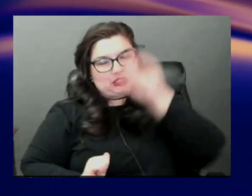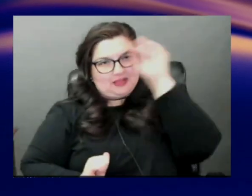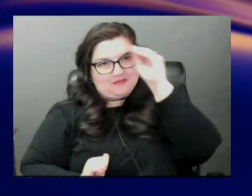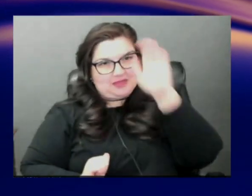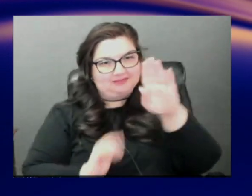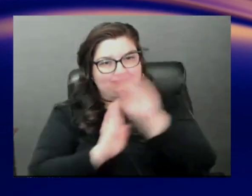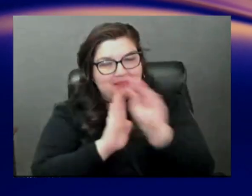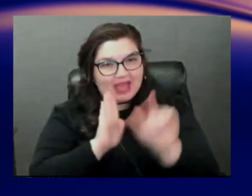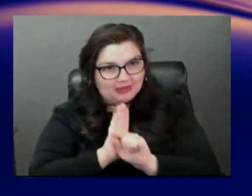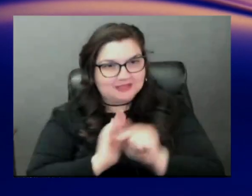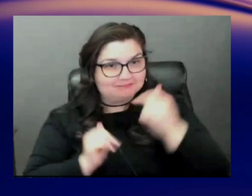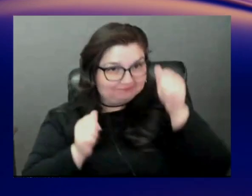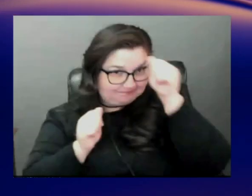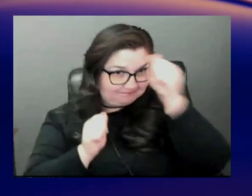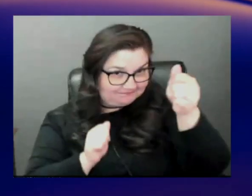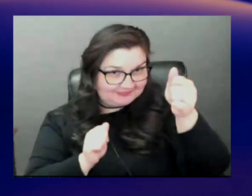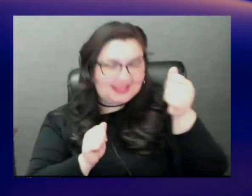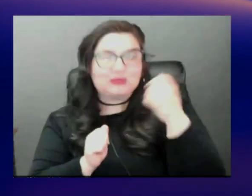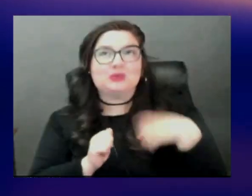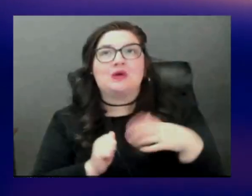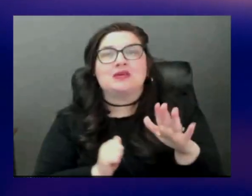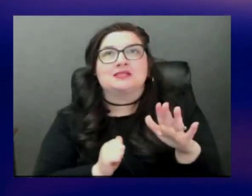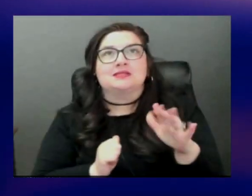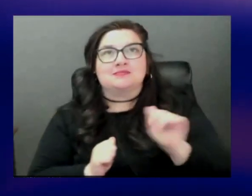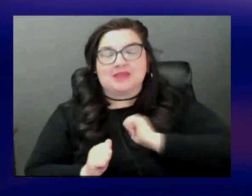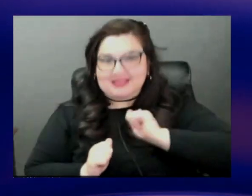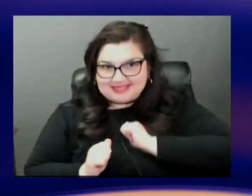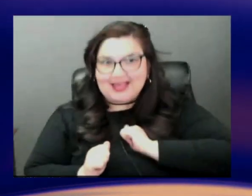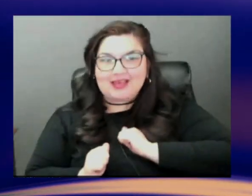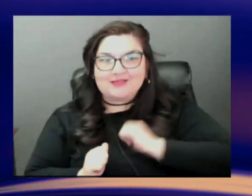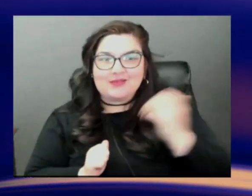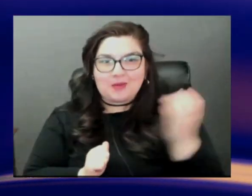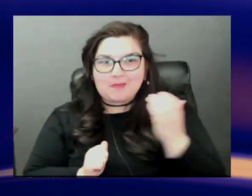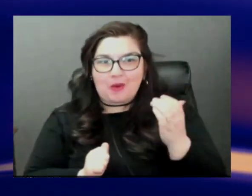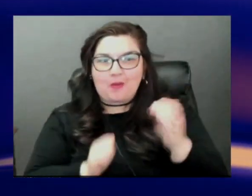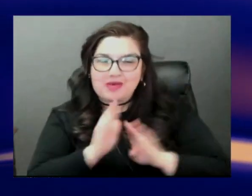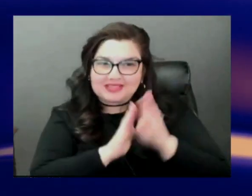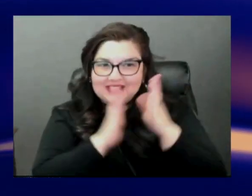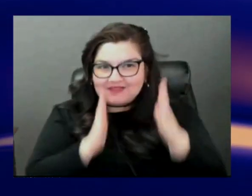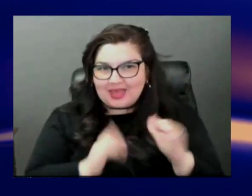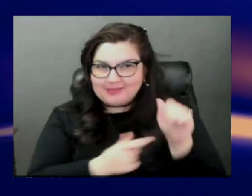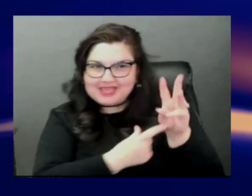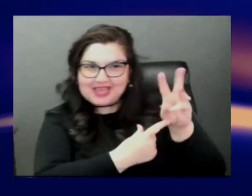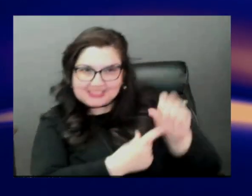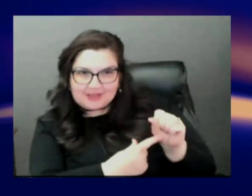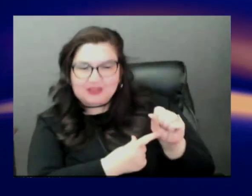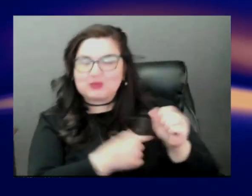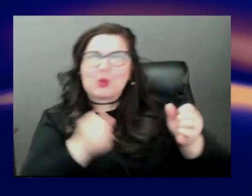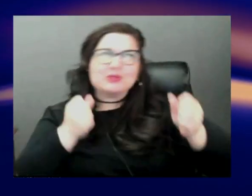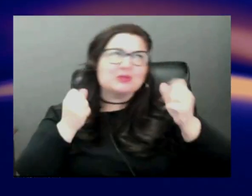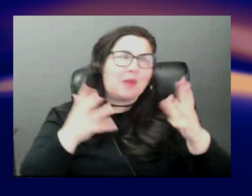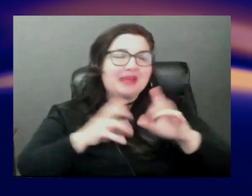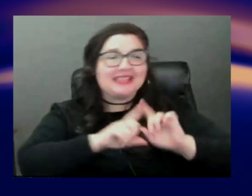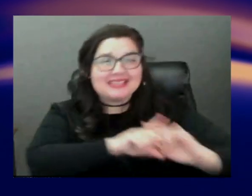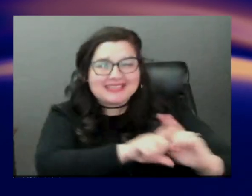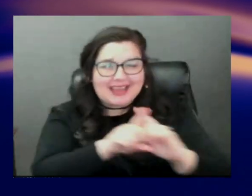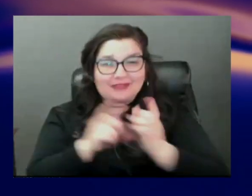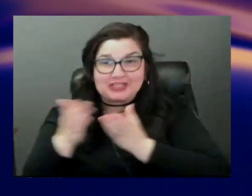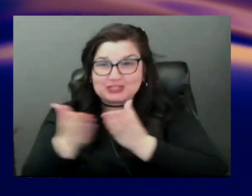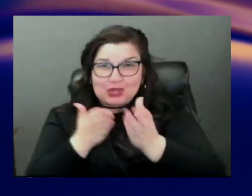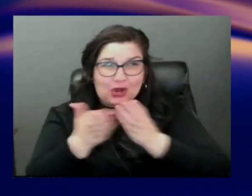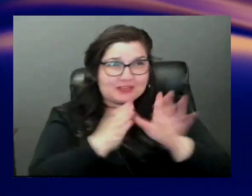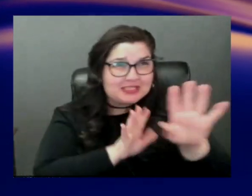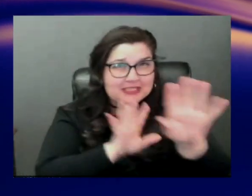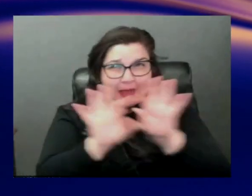myself, I am a mobile developer. And, you know, as a mobile developer, when I come into AWS, there's so many different services to choose from. I don't know what